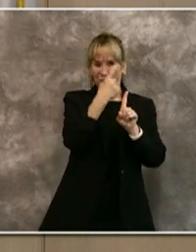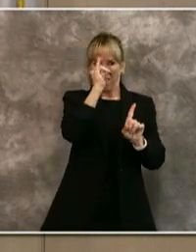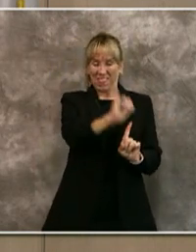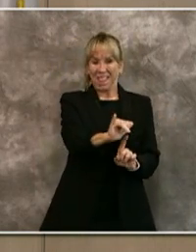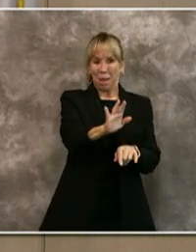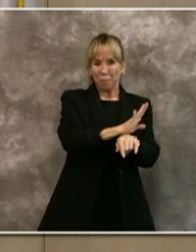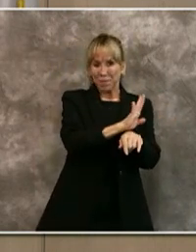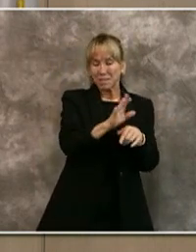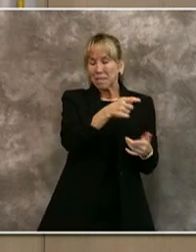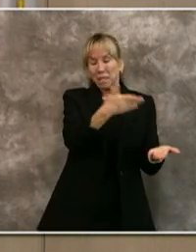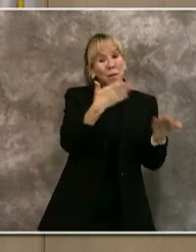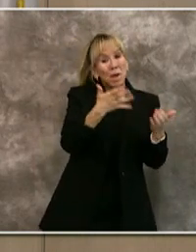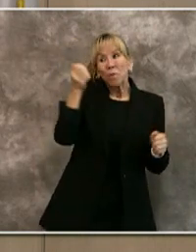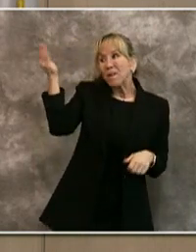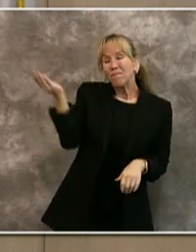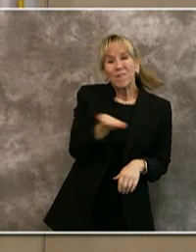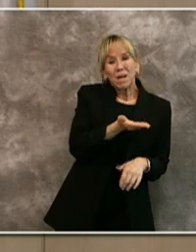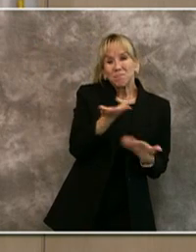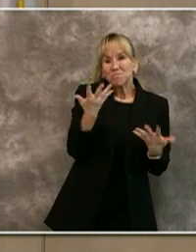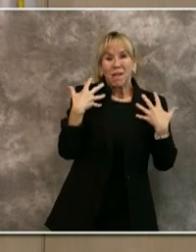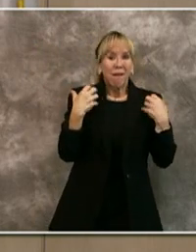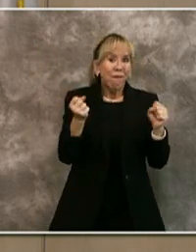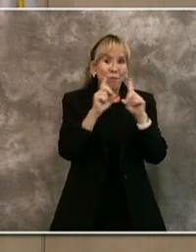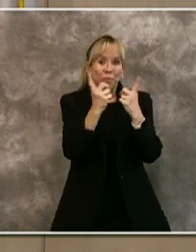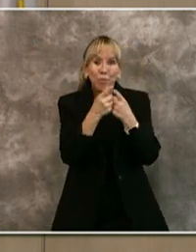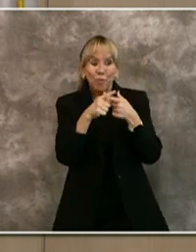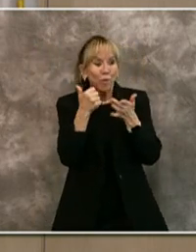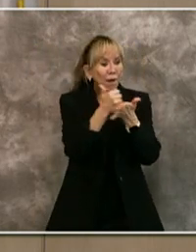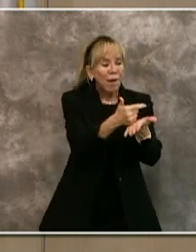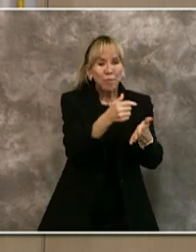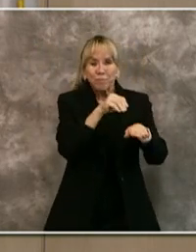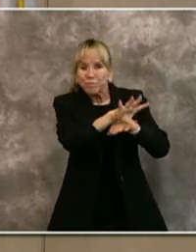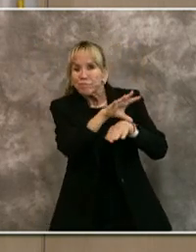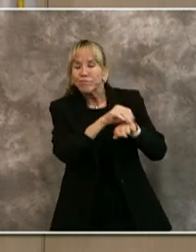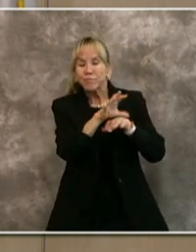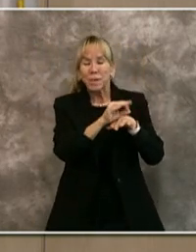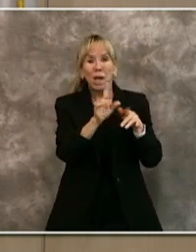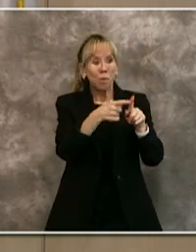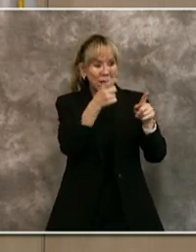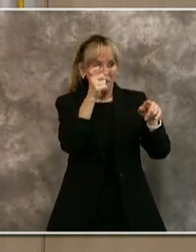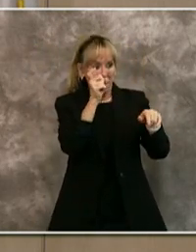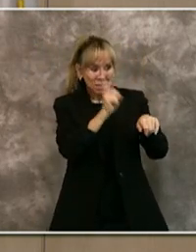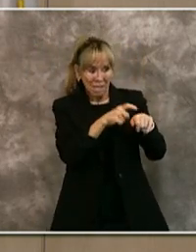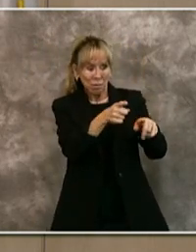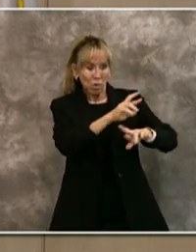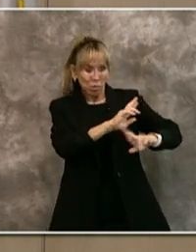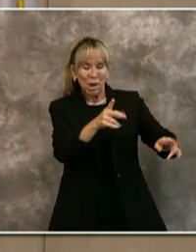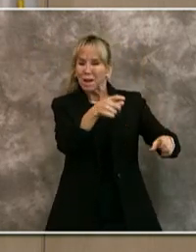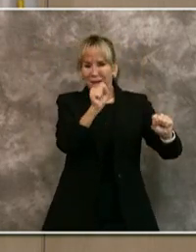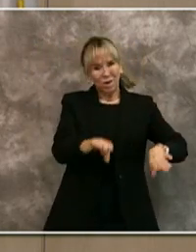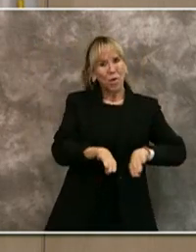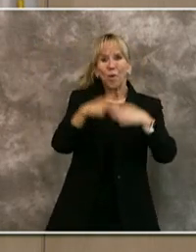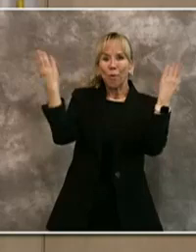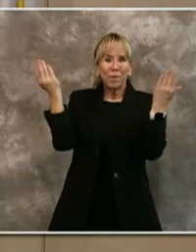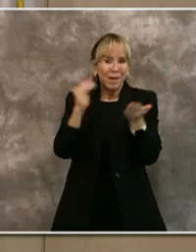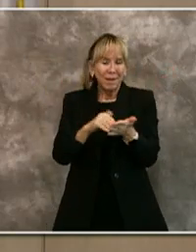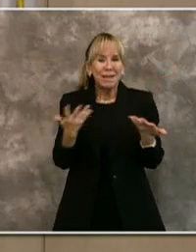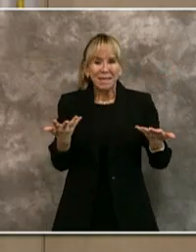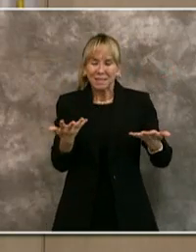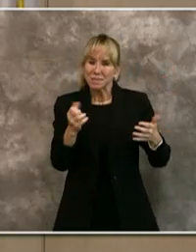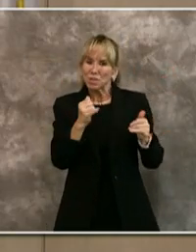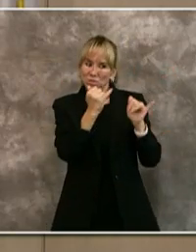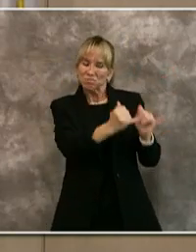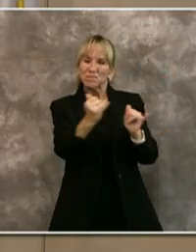of Environmental Health, and then they would subsequently reopen if various measures are found that need to be